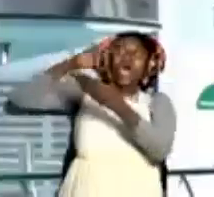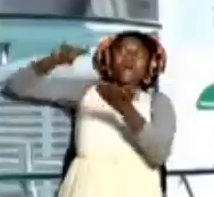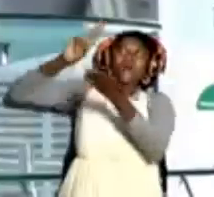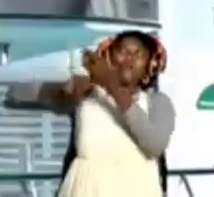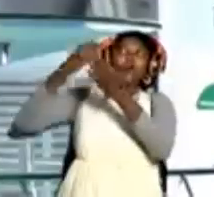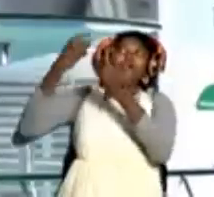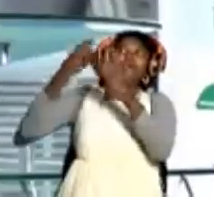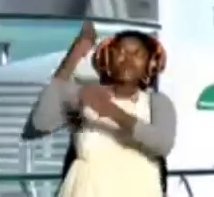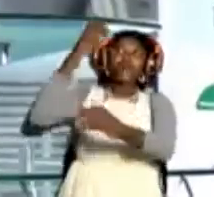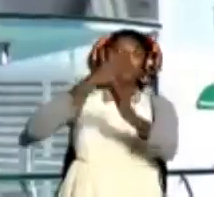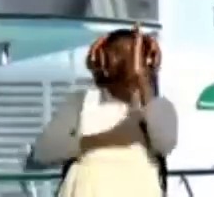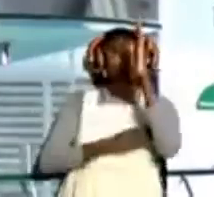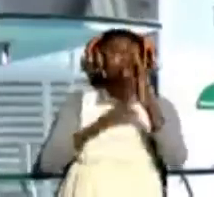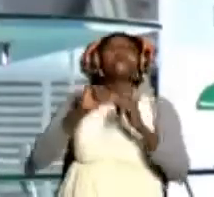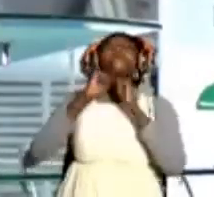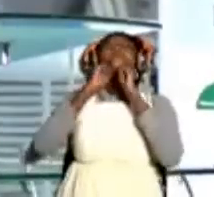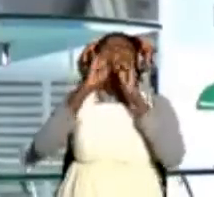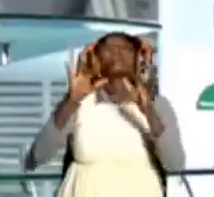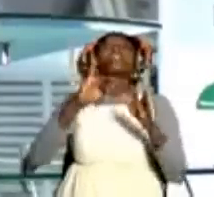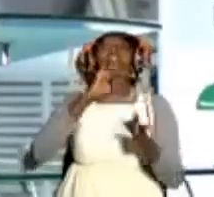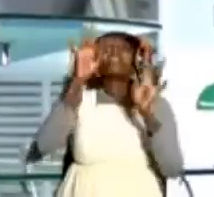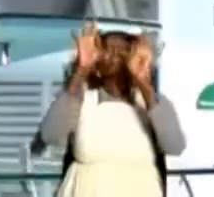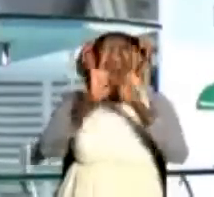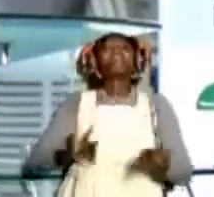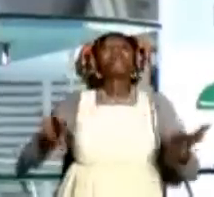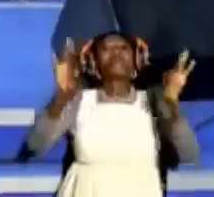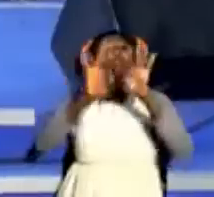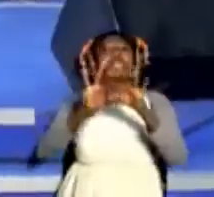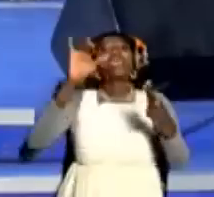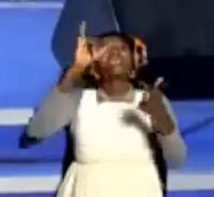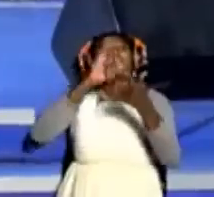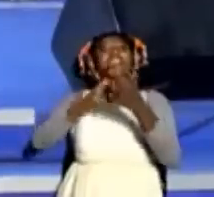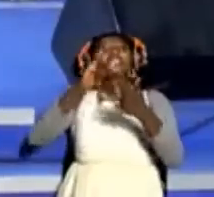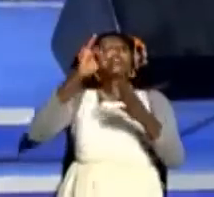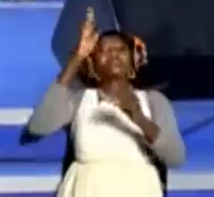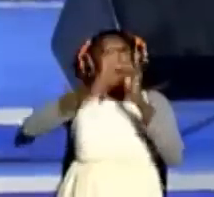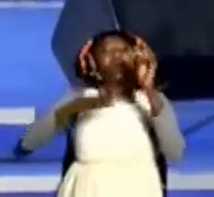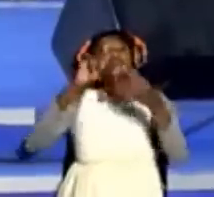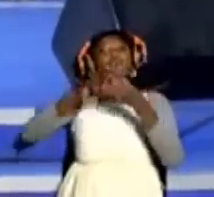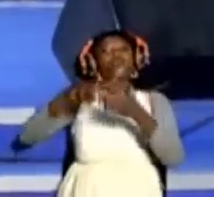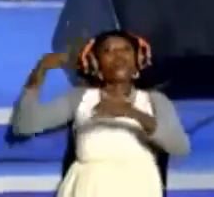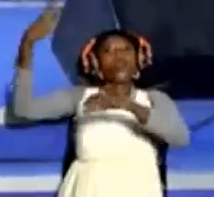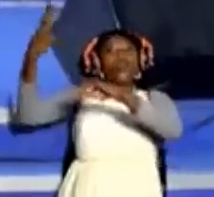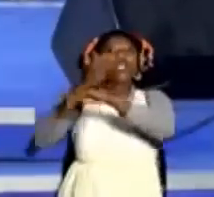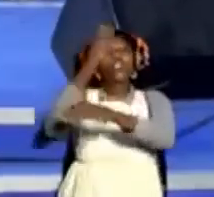nothing is important to you than to win God's eyes on your life.